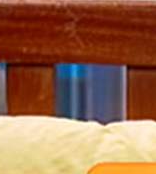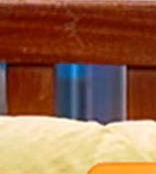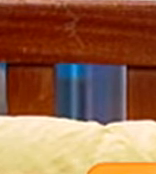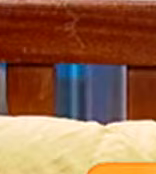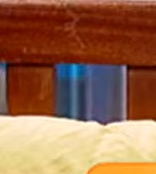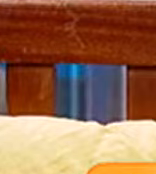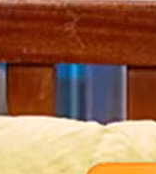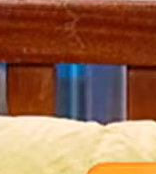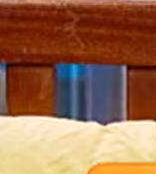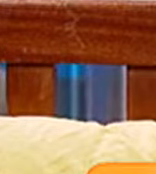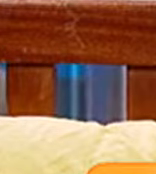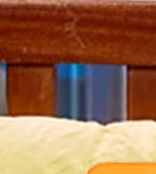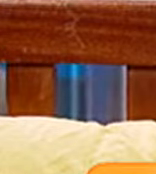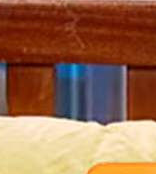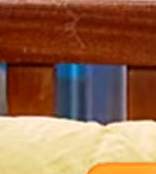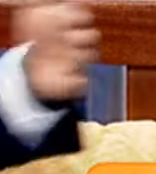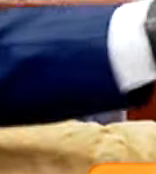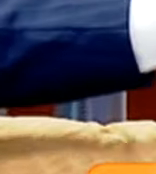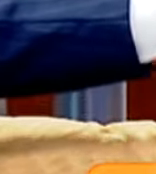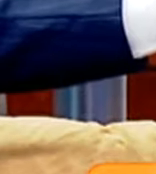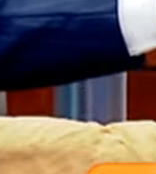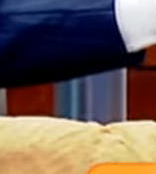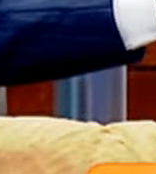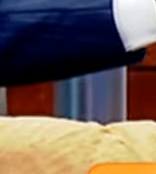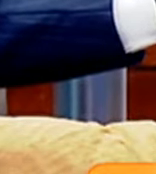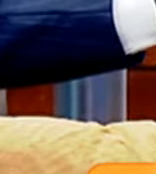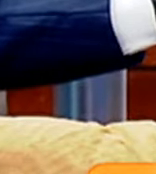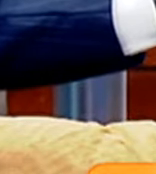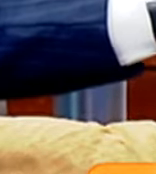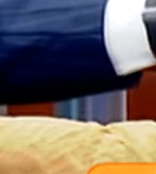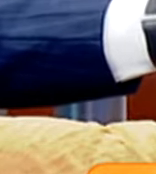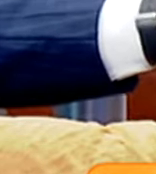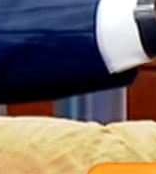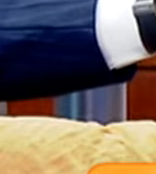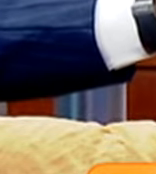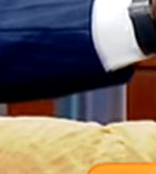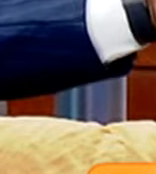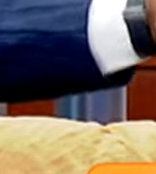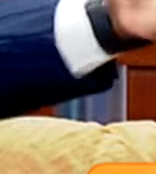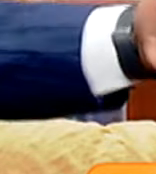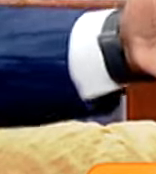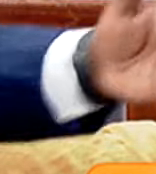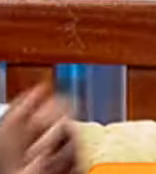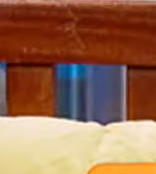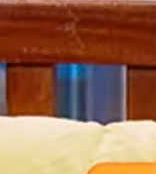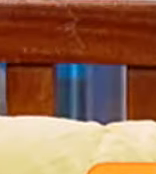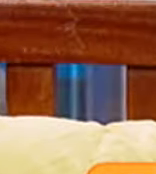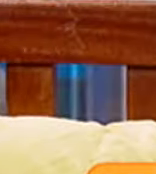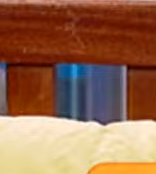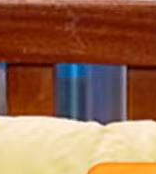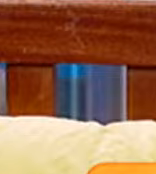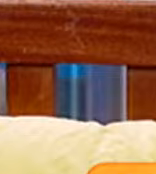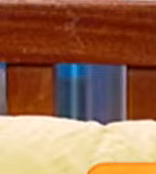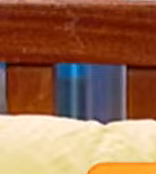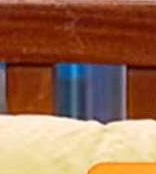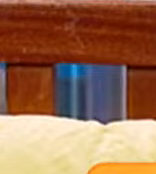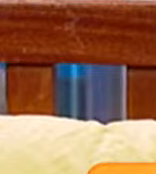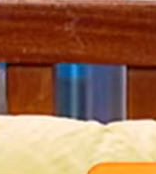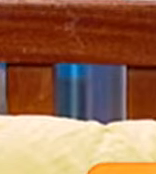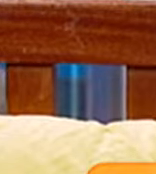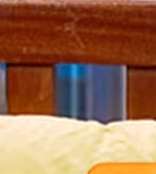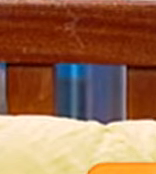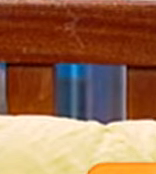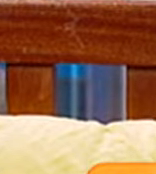wastage. Okay, when they go and buy, say, a 12-millimeter rod of steel, but you actually need 8, what happens to the